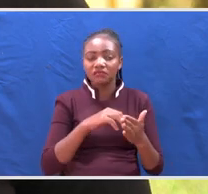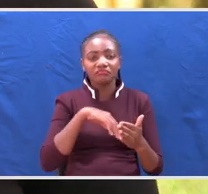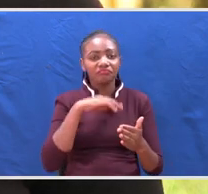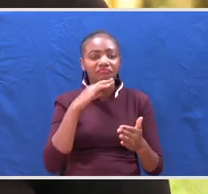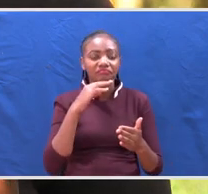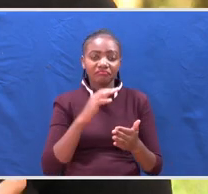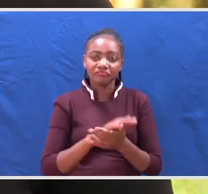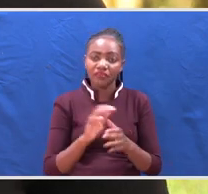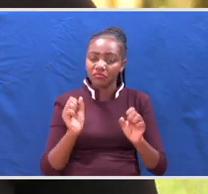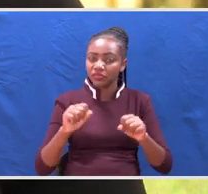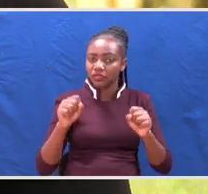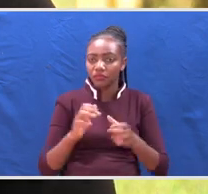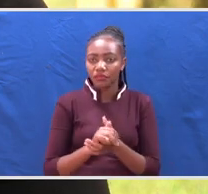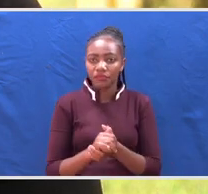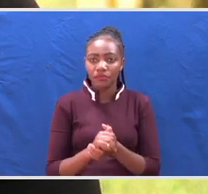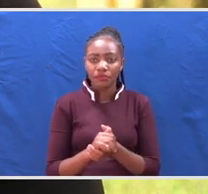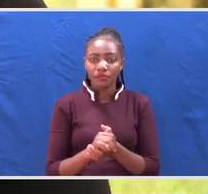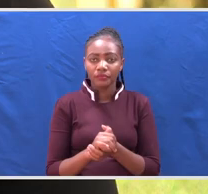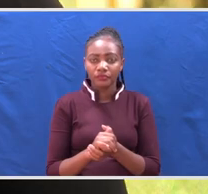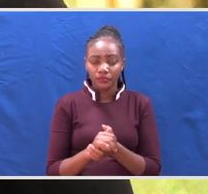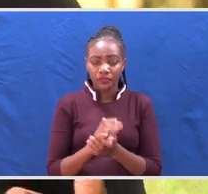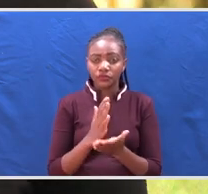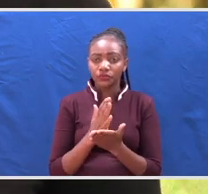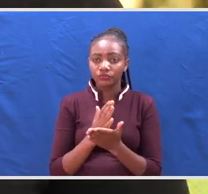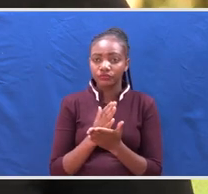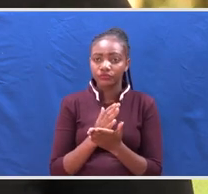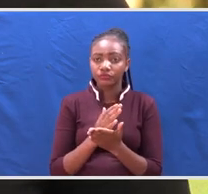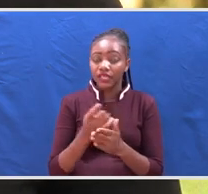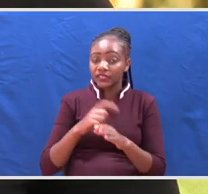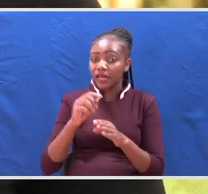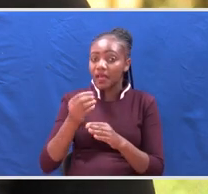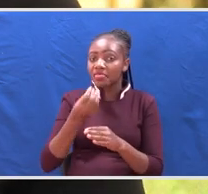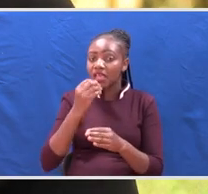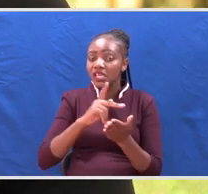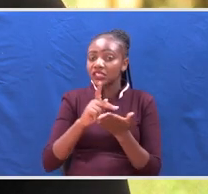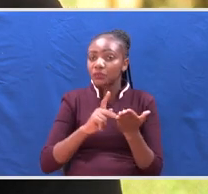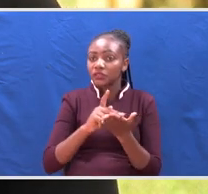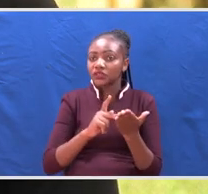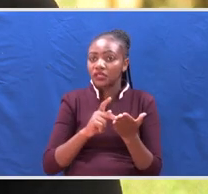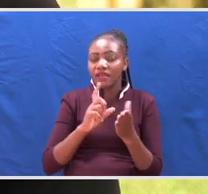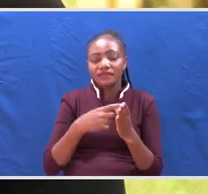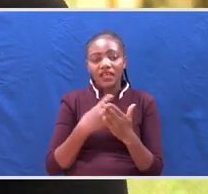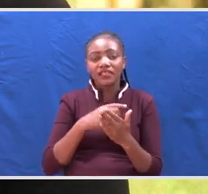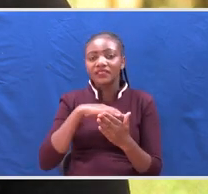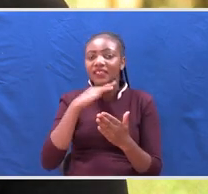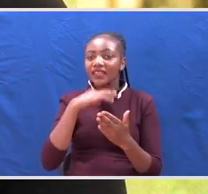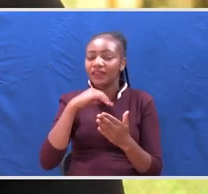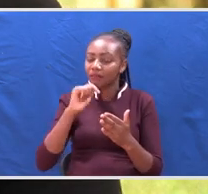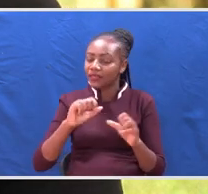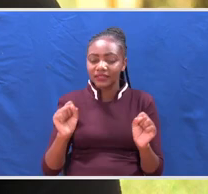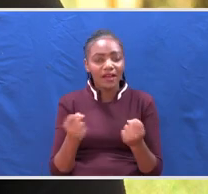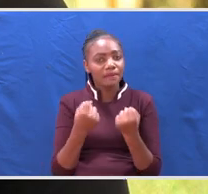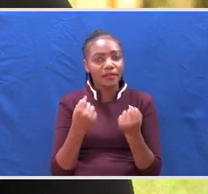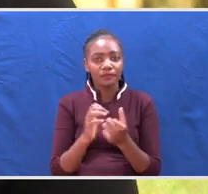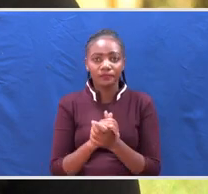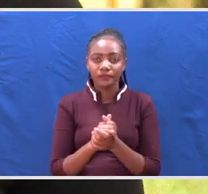food. Therefore, when they come and find that poisoned meat, which the local community kept it there, unintentionally wanting